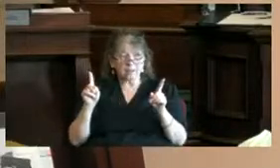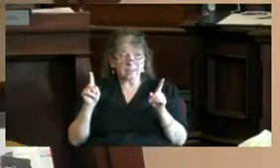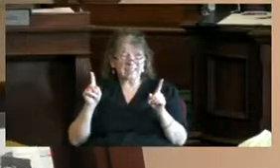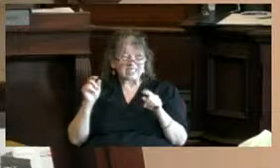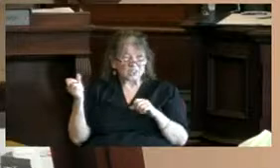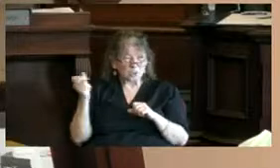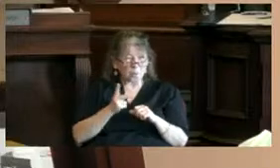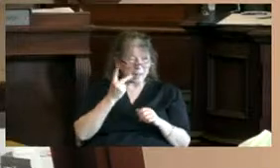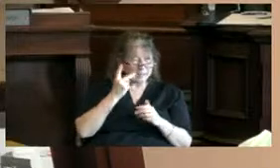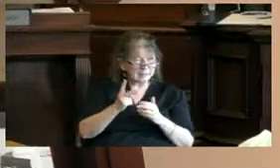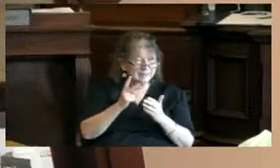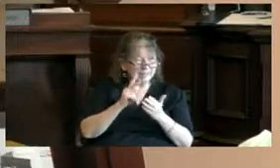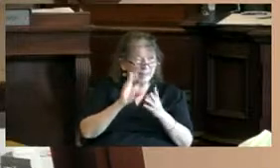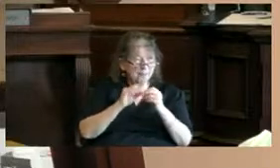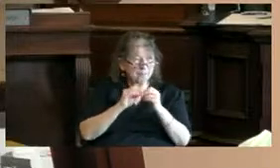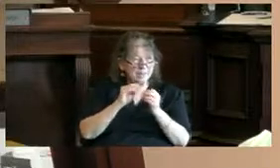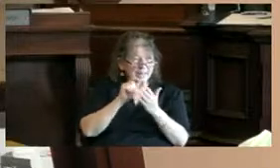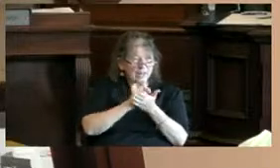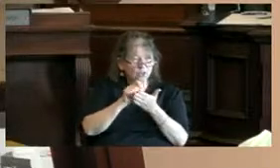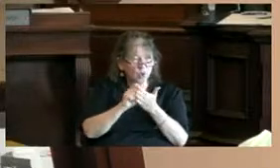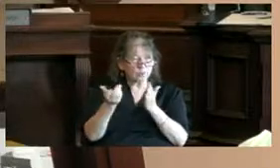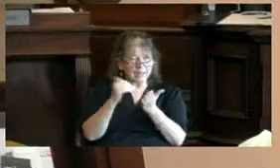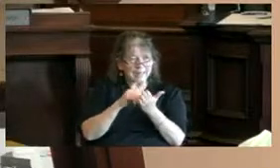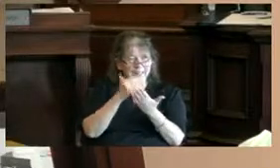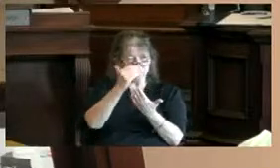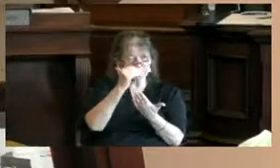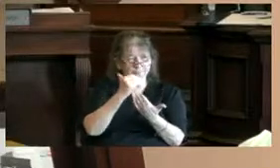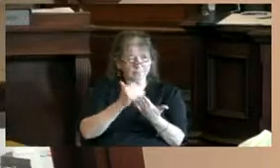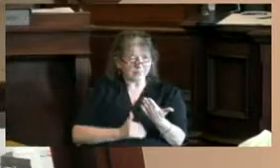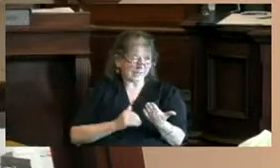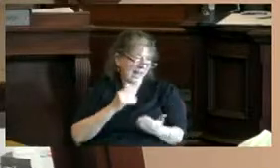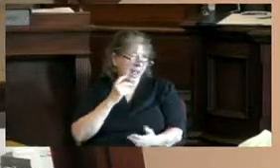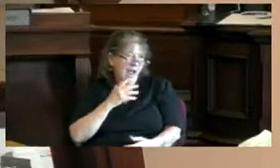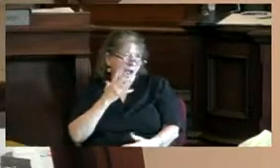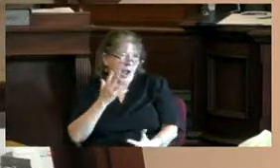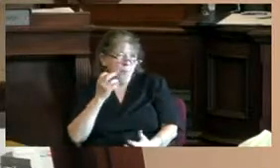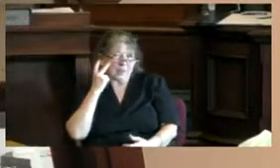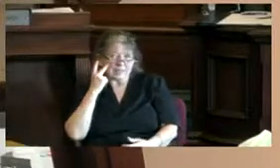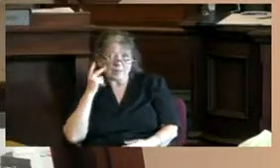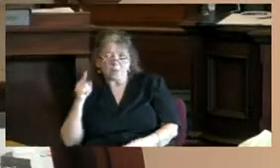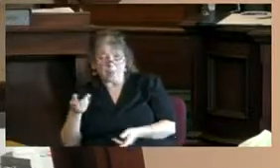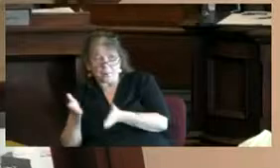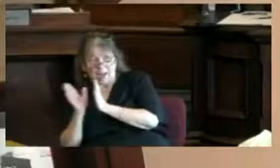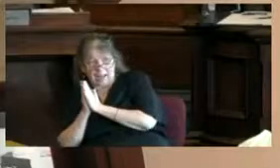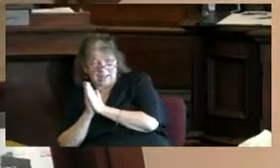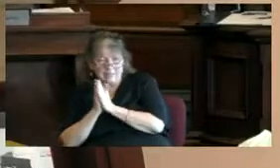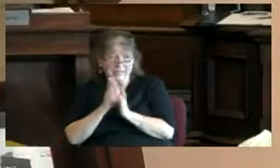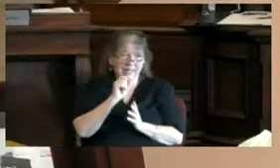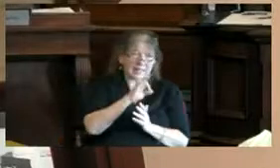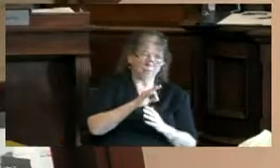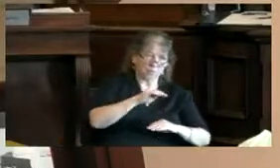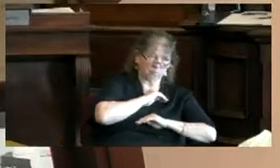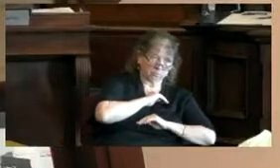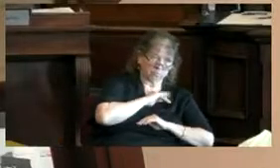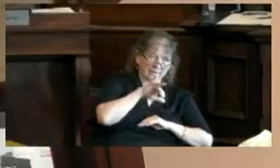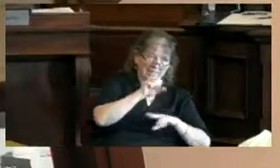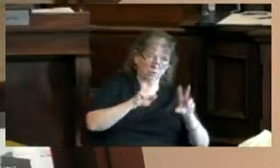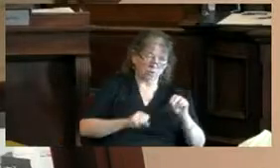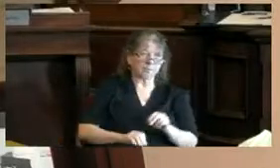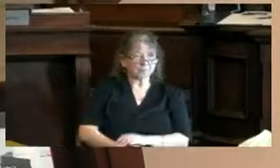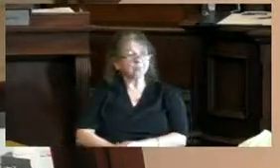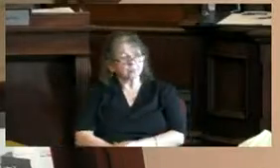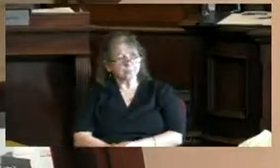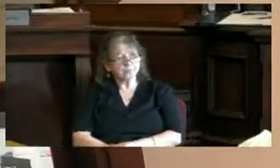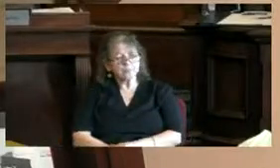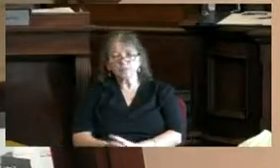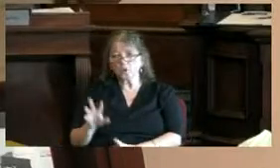at it and give it a look and just give me some feedback on that, I'd like to just see what they were asking for versus what we're funding. Sure. We'll go